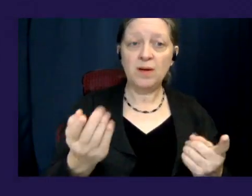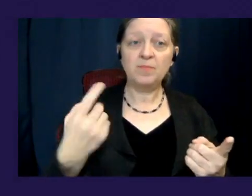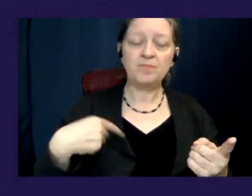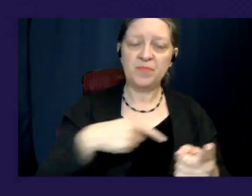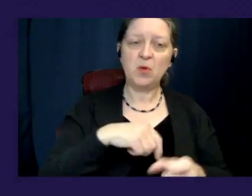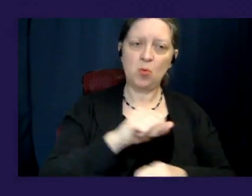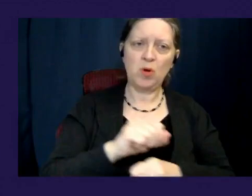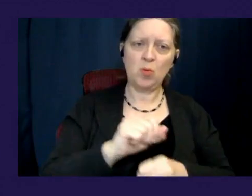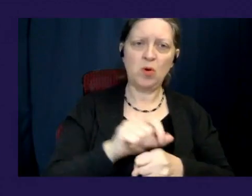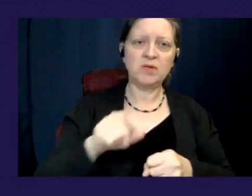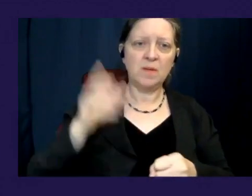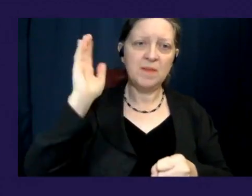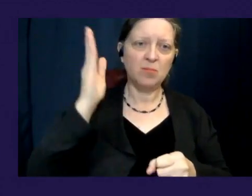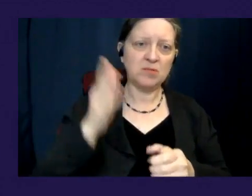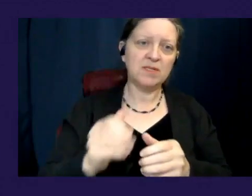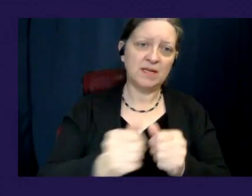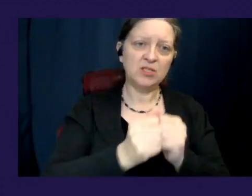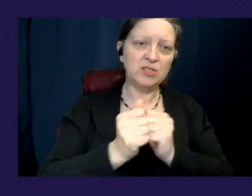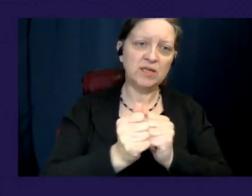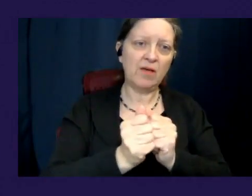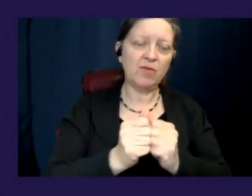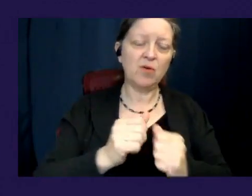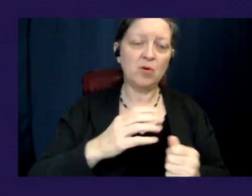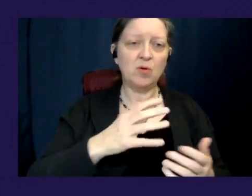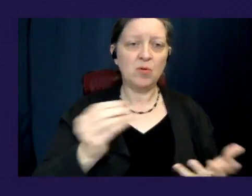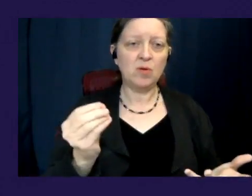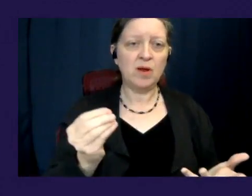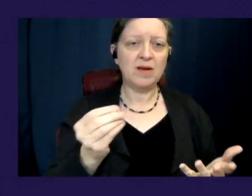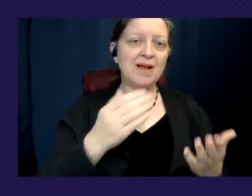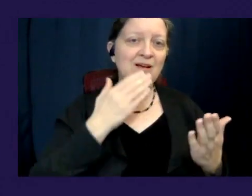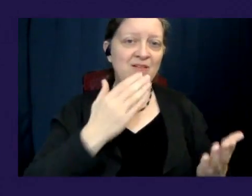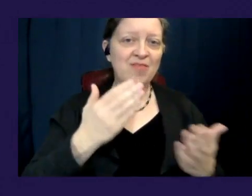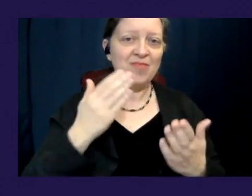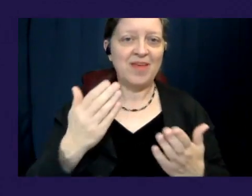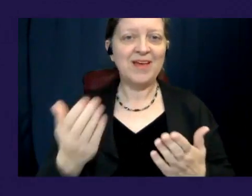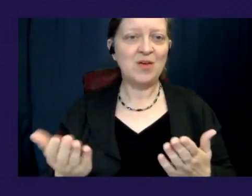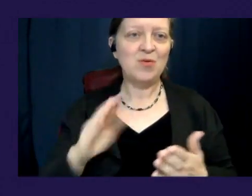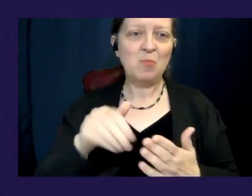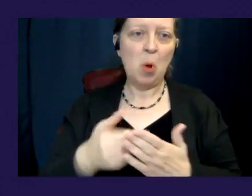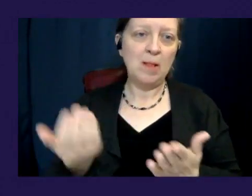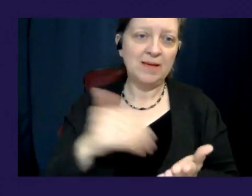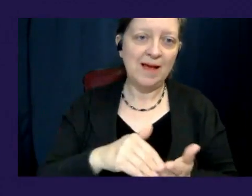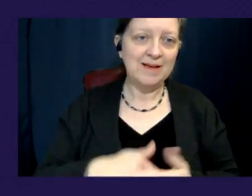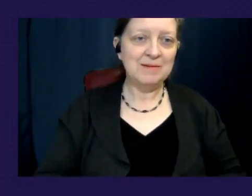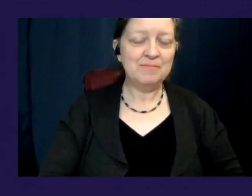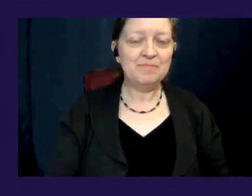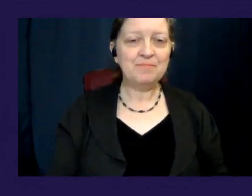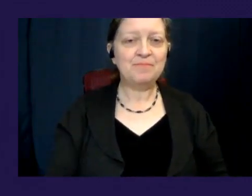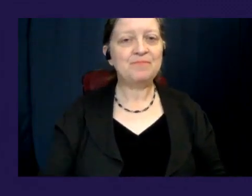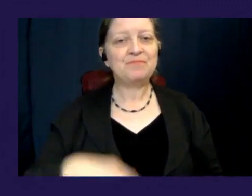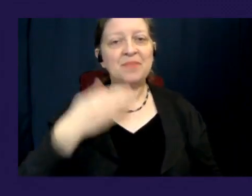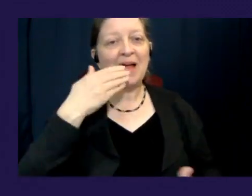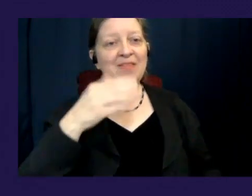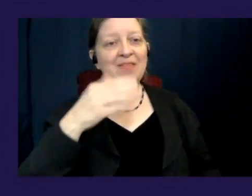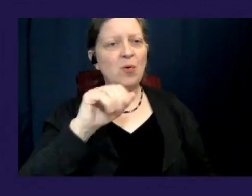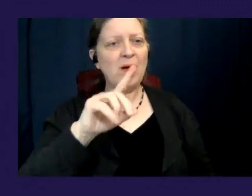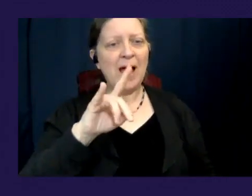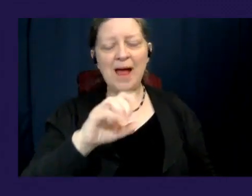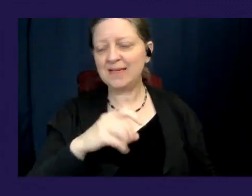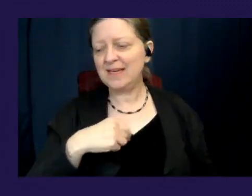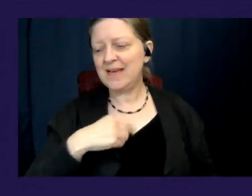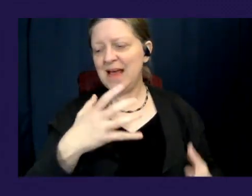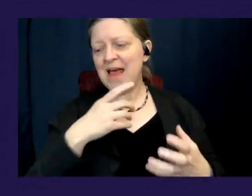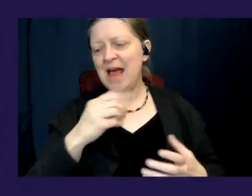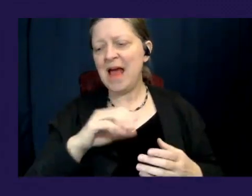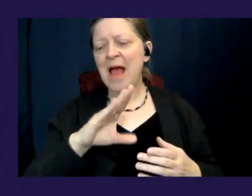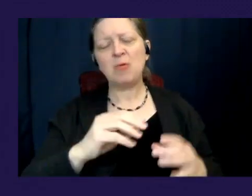presentation together, and thank everyone again. Thank you, Maddie. I want to be like you when I grow up.